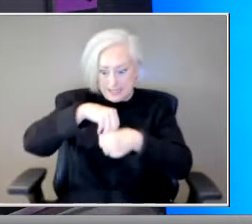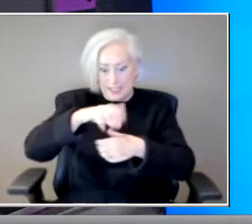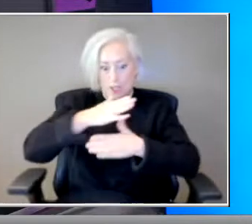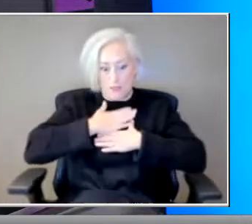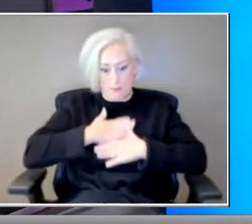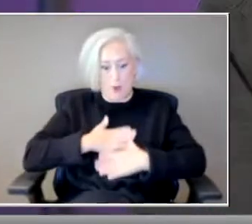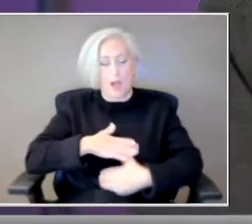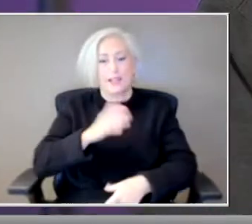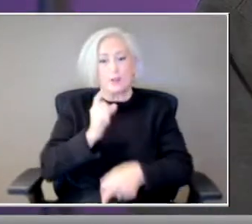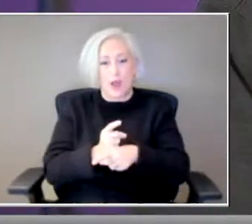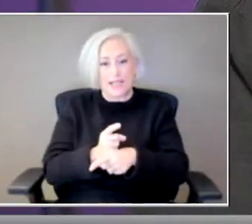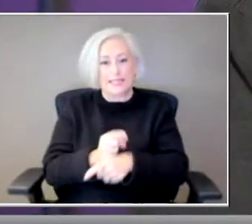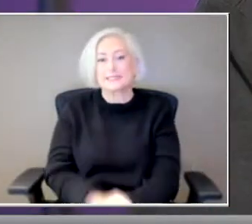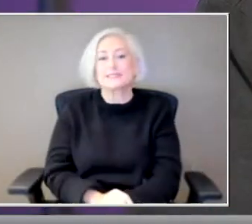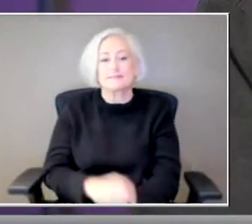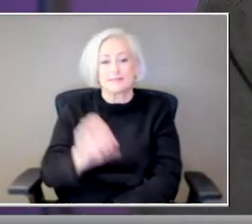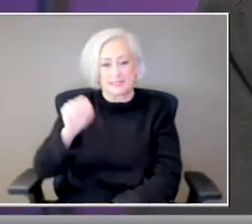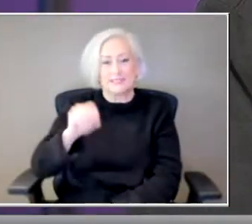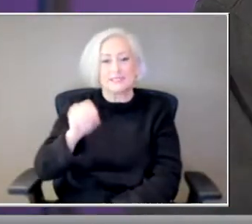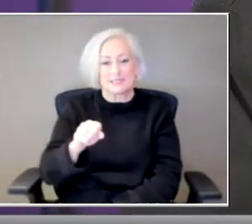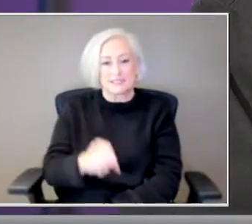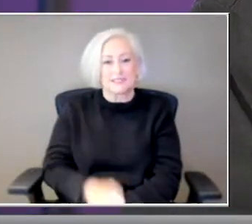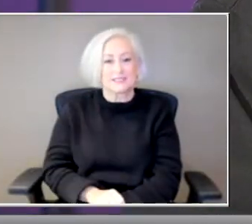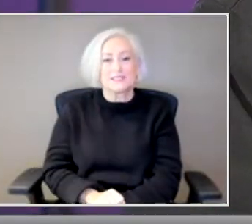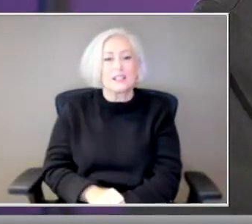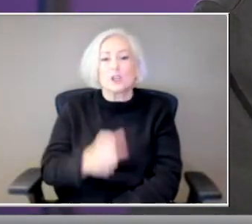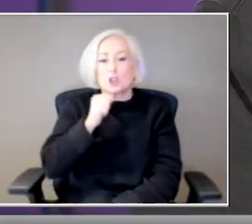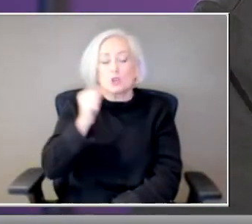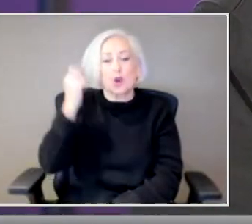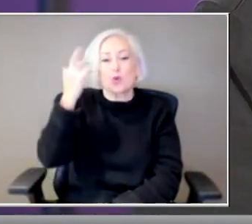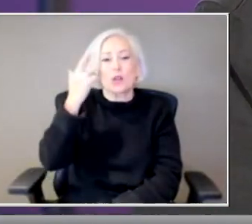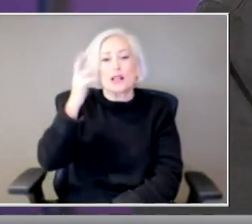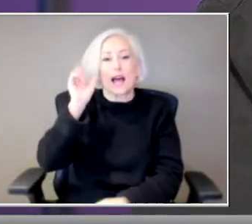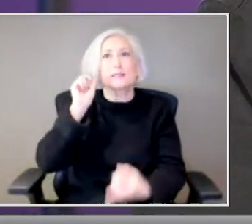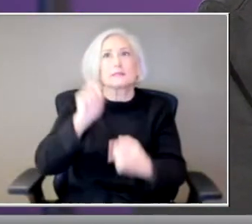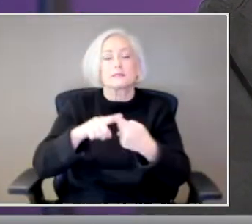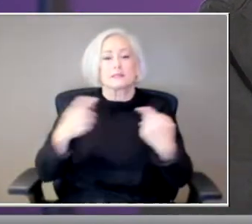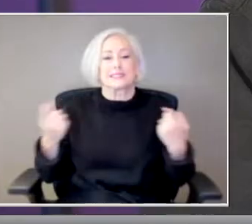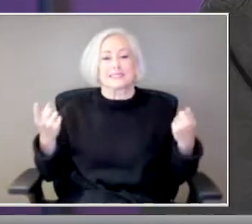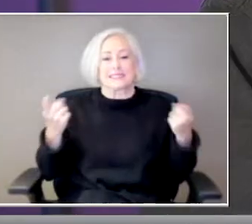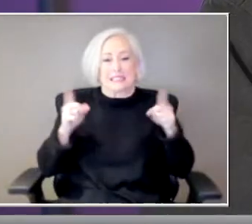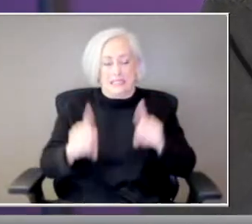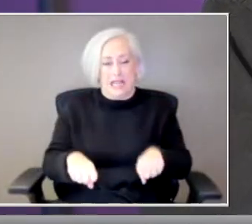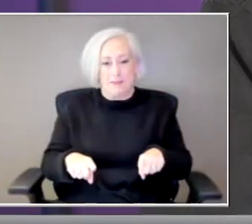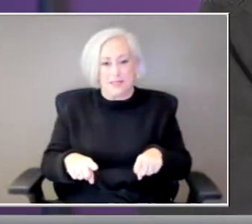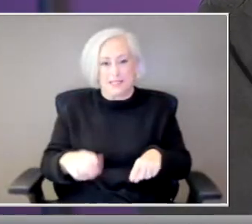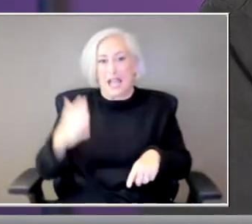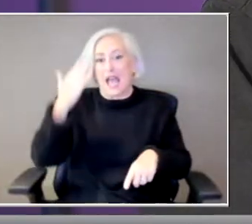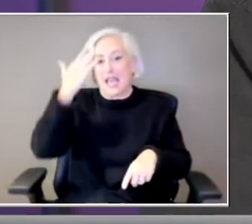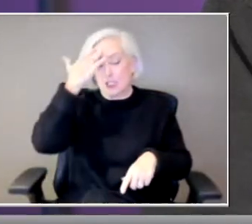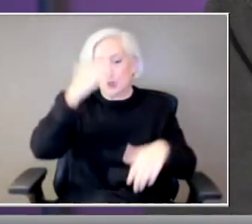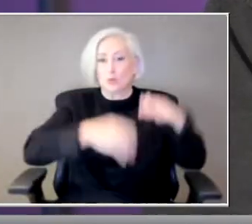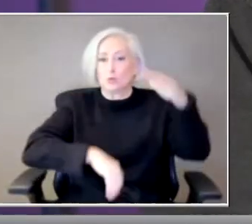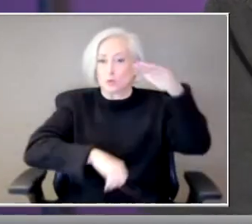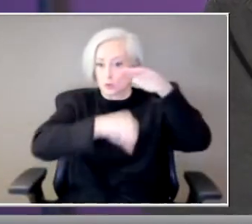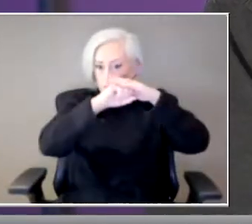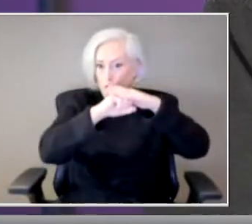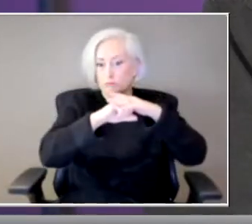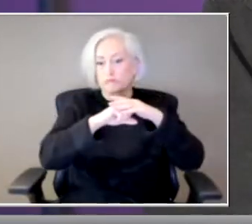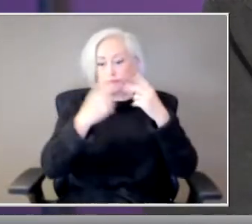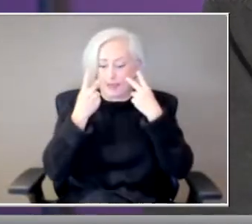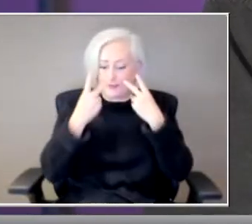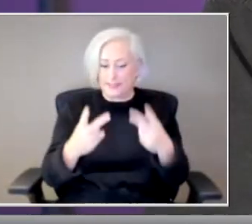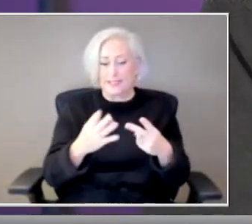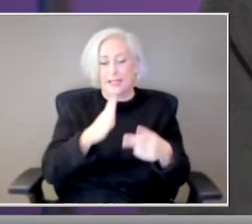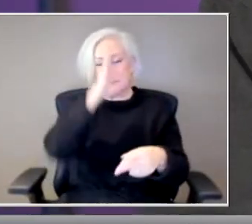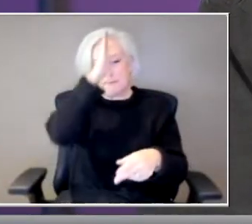You know. And go from your heart. You don't realize it until it happens to you. You know, I knew I was having a stroke because I've been through it with my brother, so I knew what the